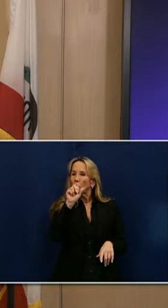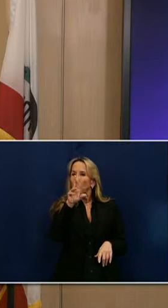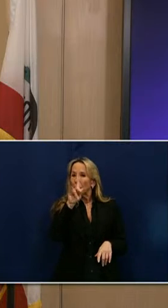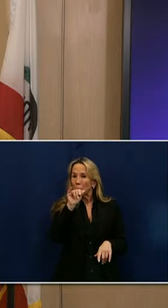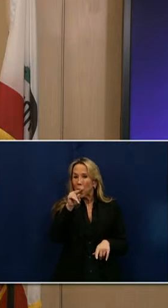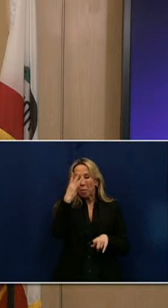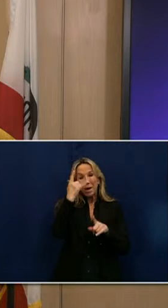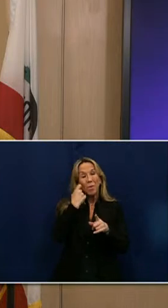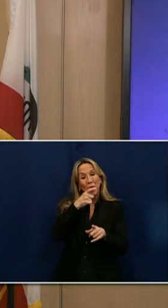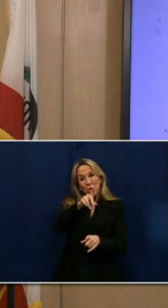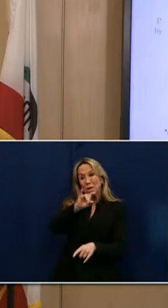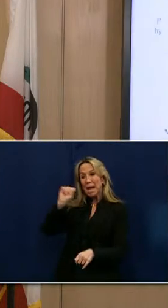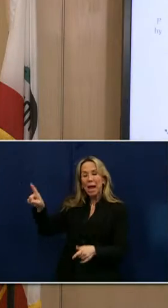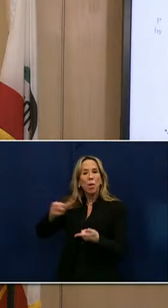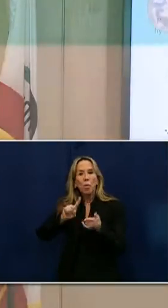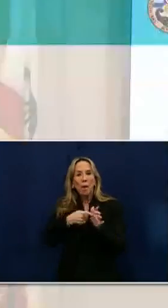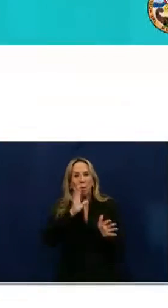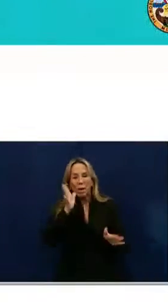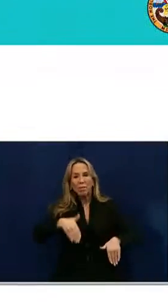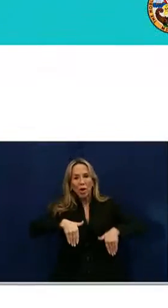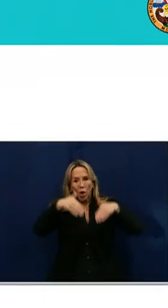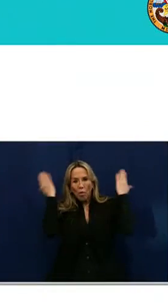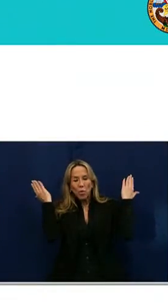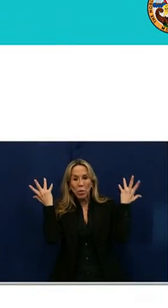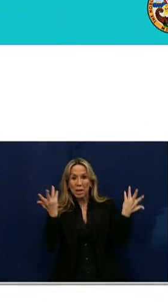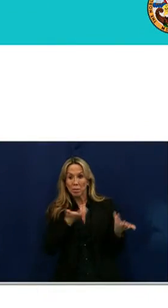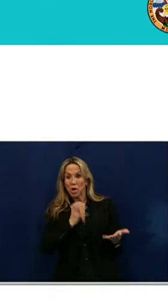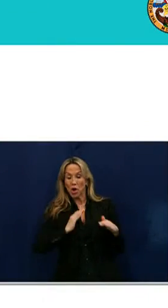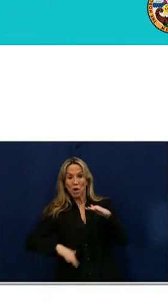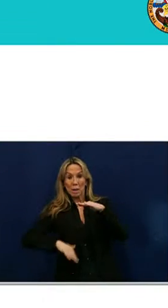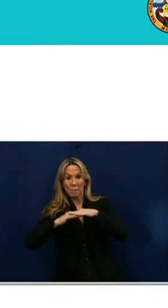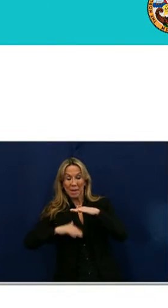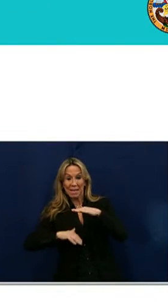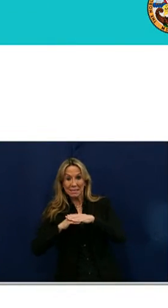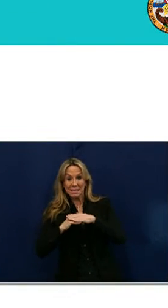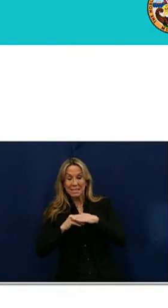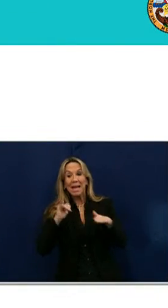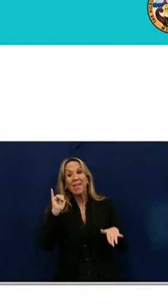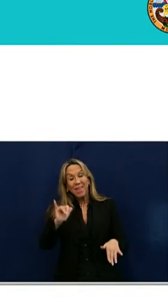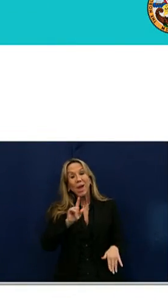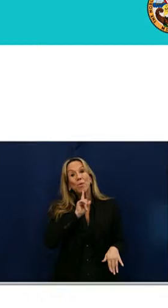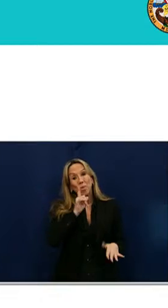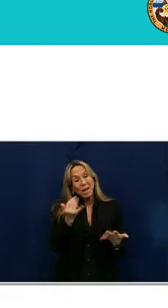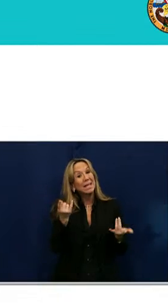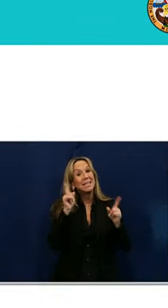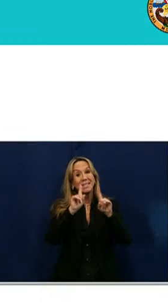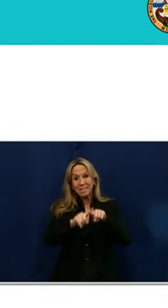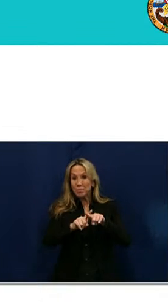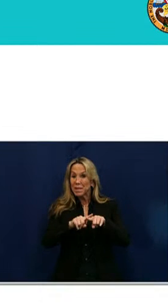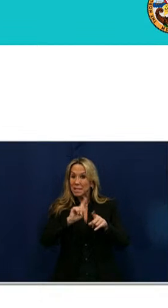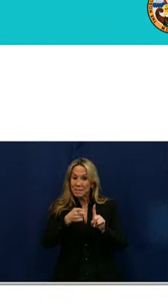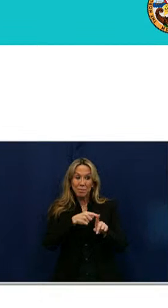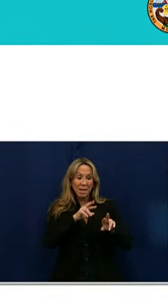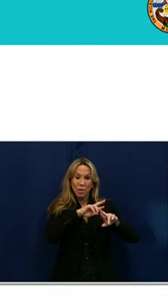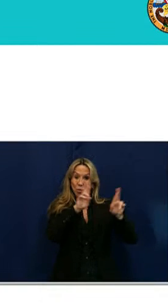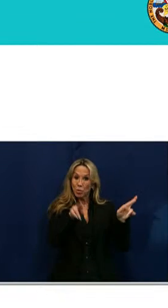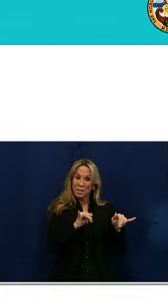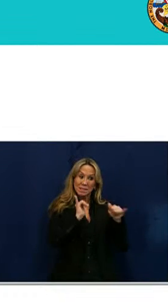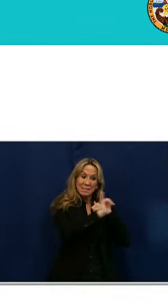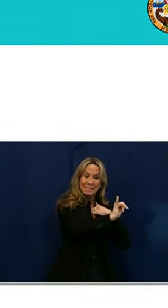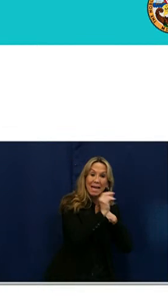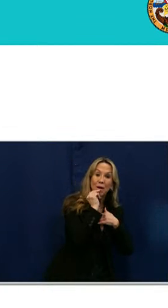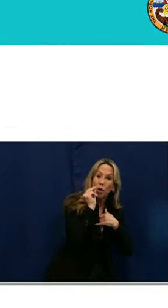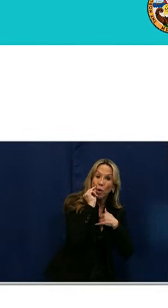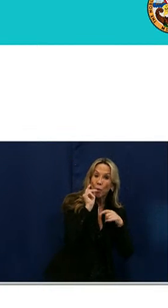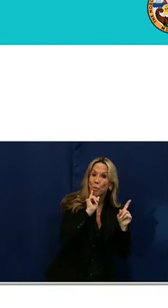our ICU capacity? And it really depends on our ability to adhere to the regional stay-at-home orders. You